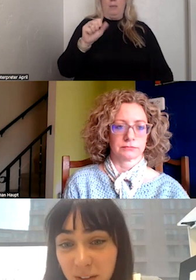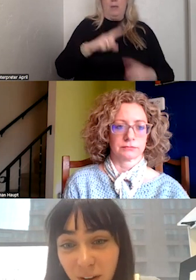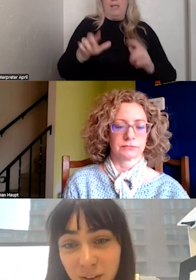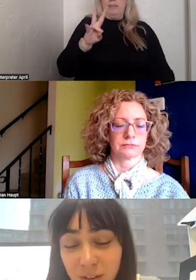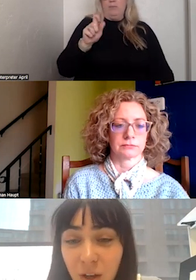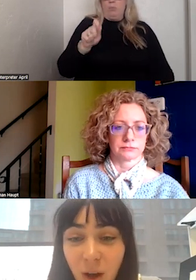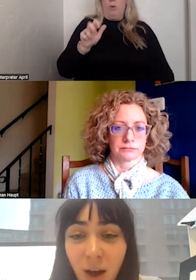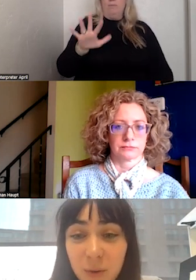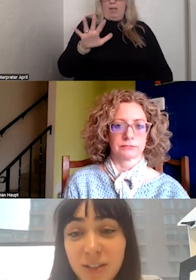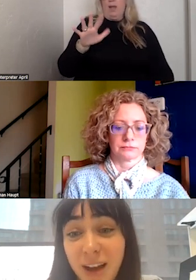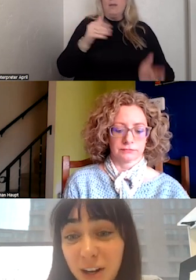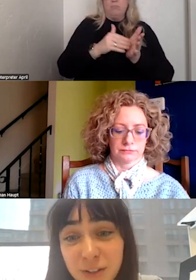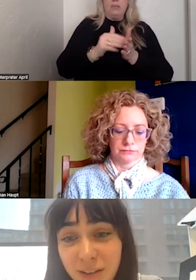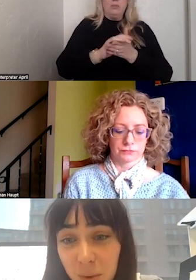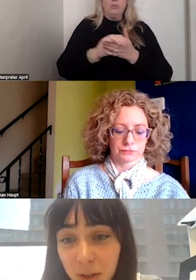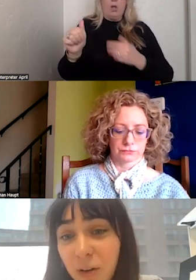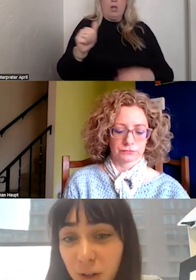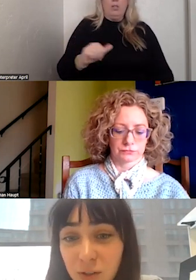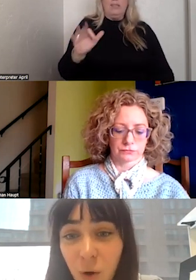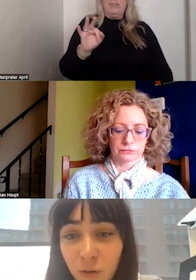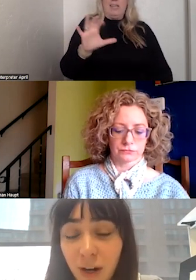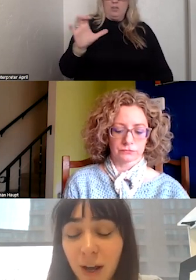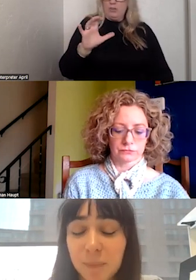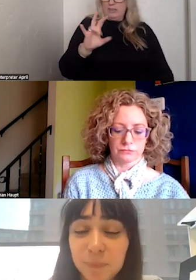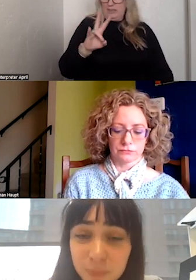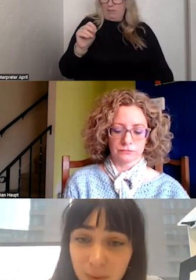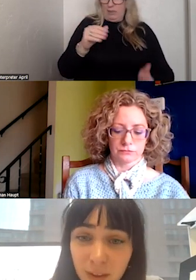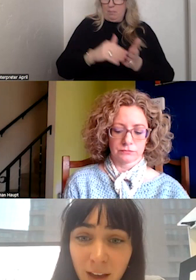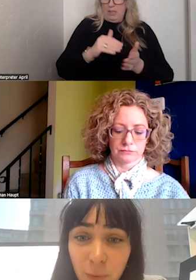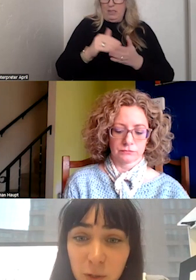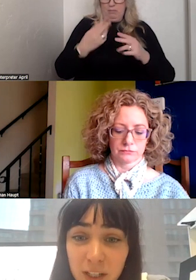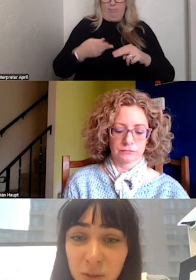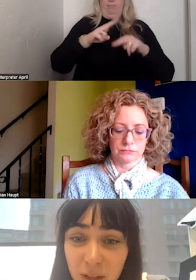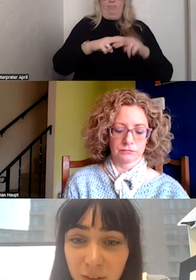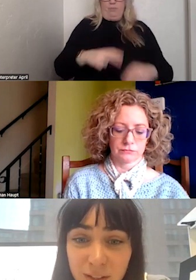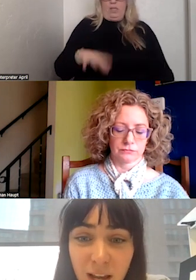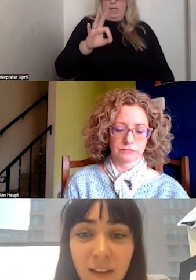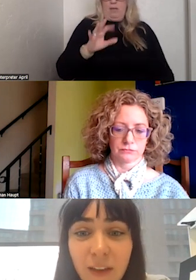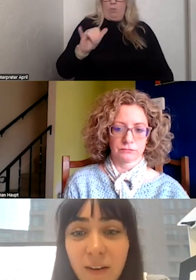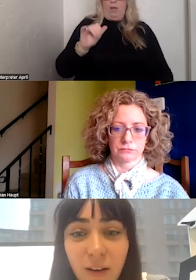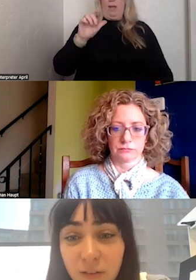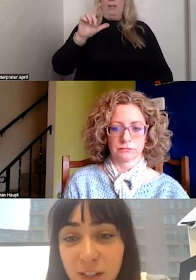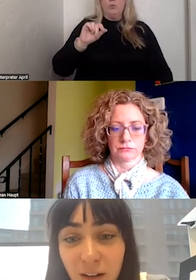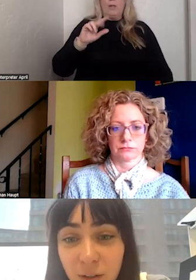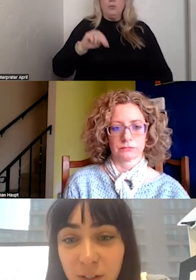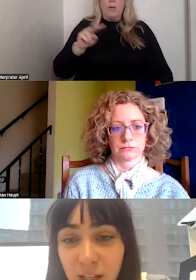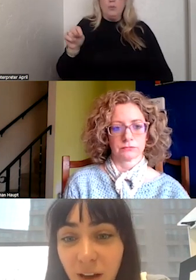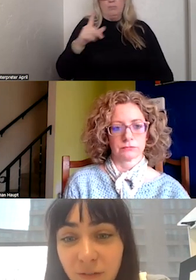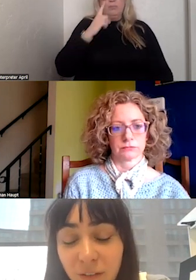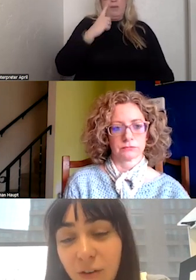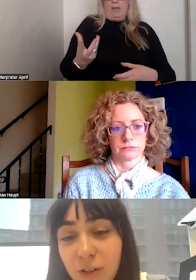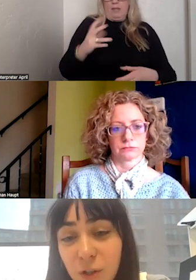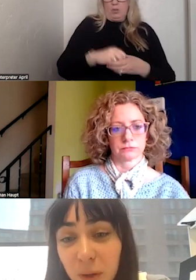$7.5 billion, which is a $970 million increase over FY22 levels. And then obviously that includes